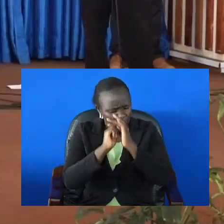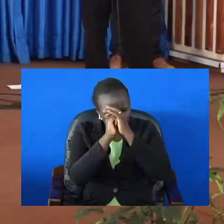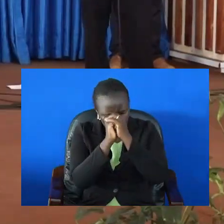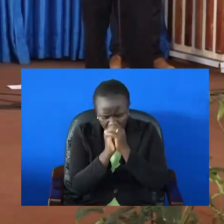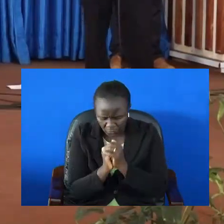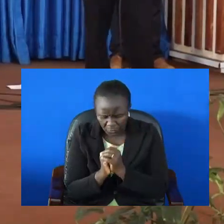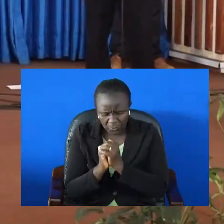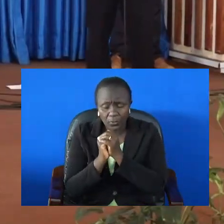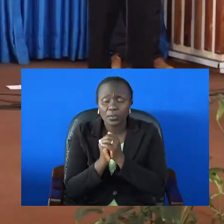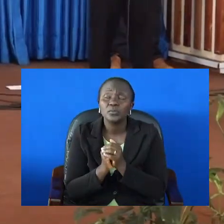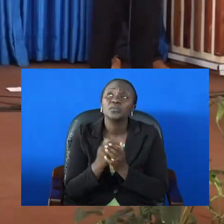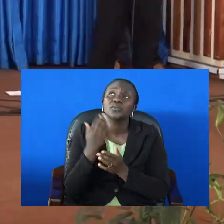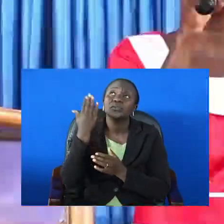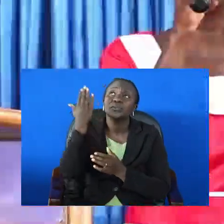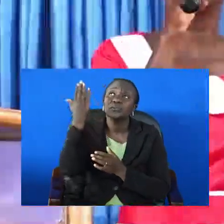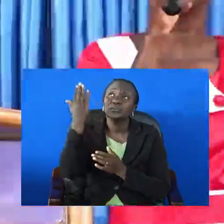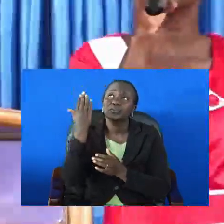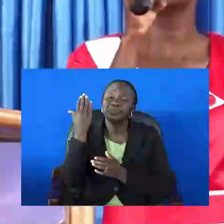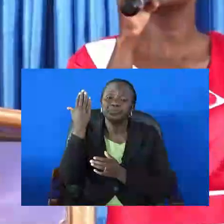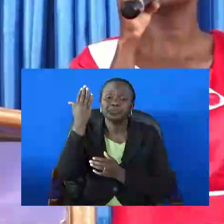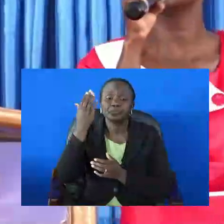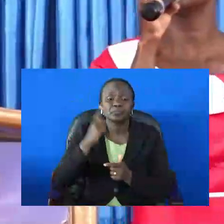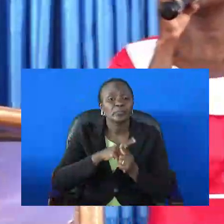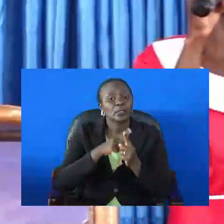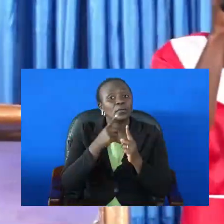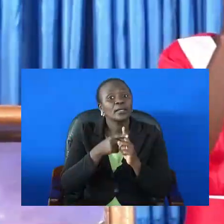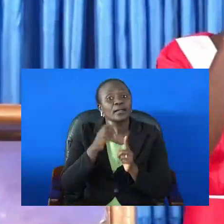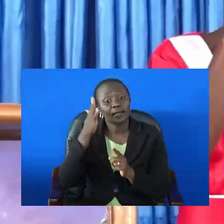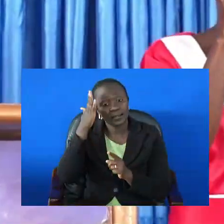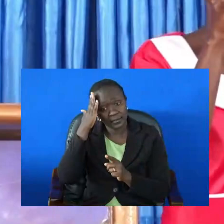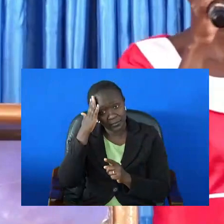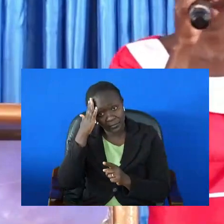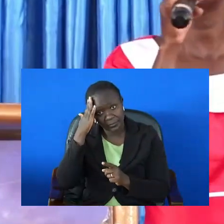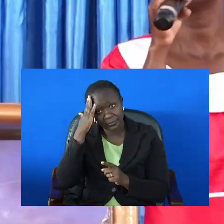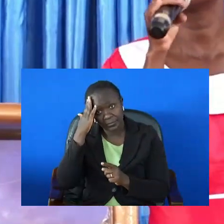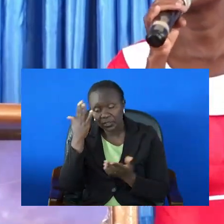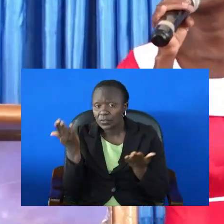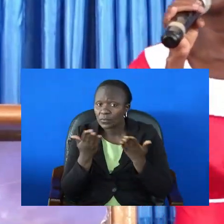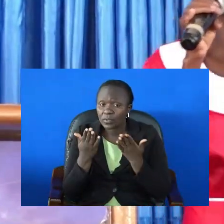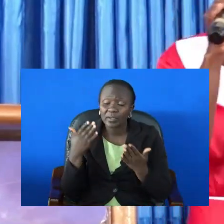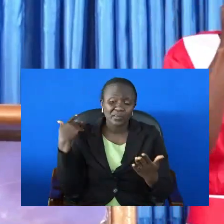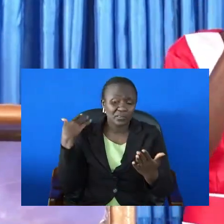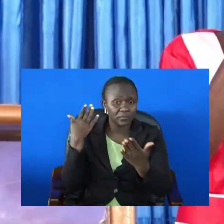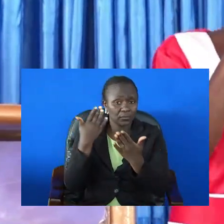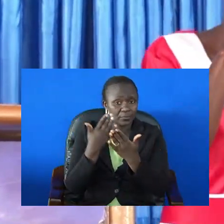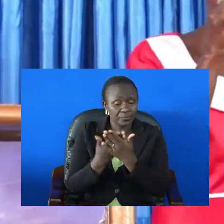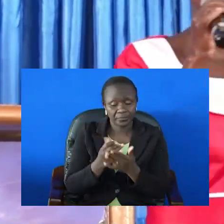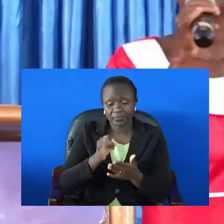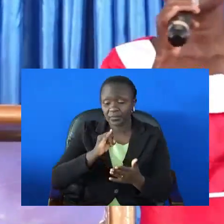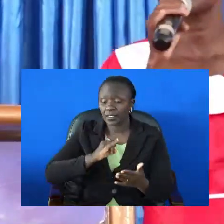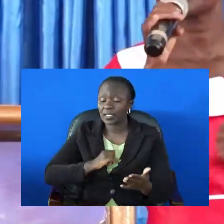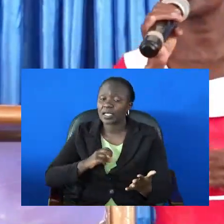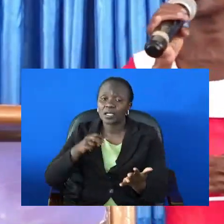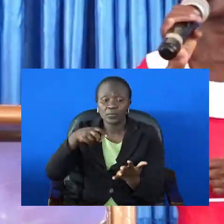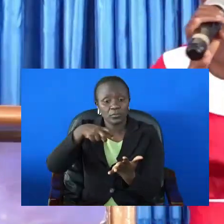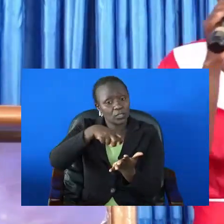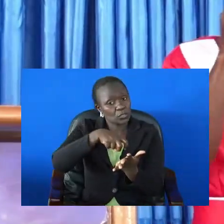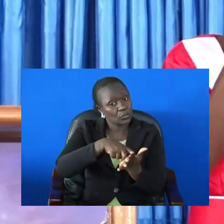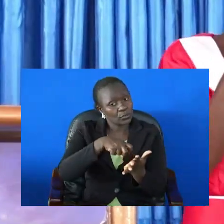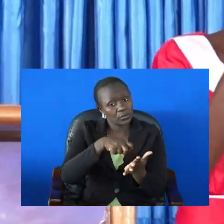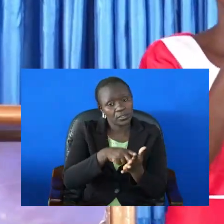makoti kukuabudu. Nikikumbuka uliko nito